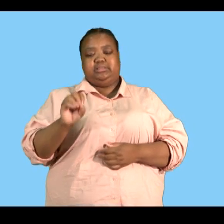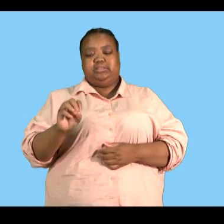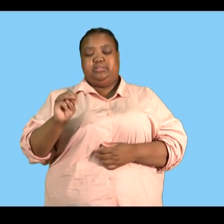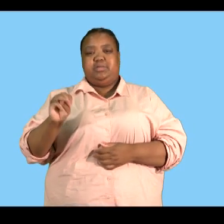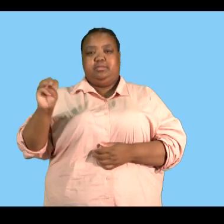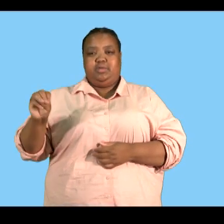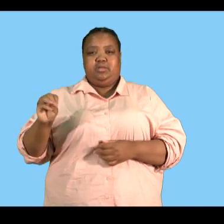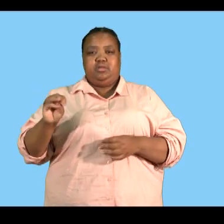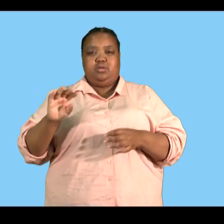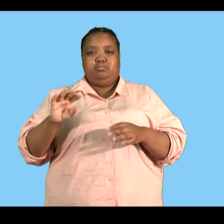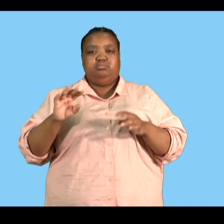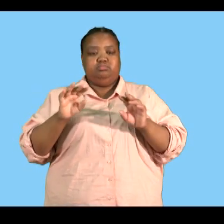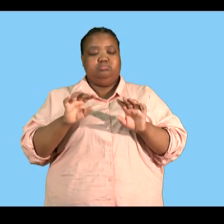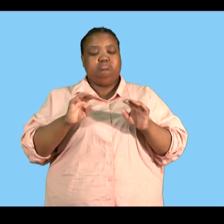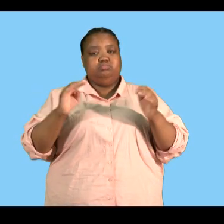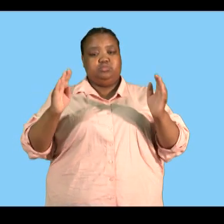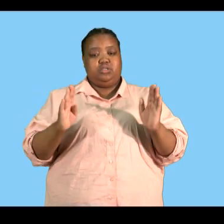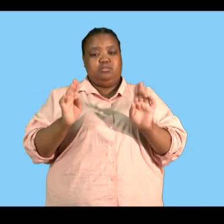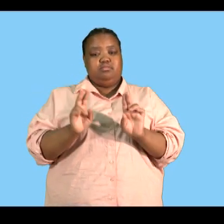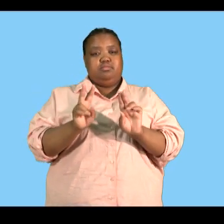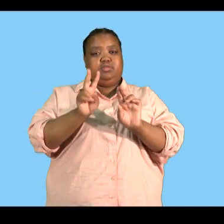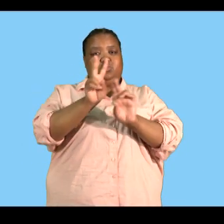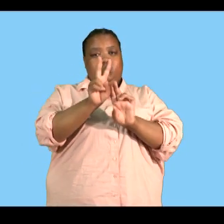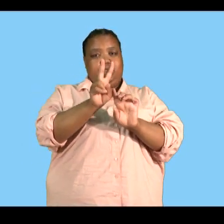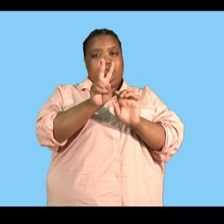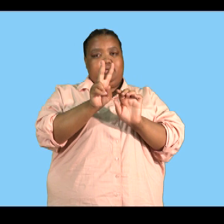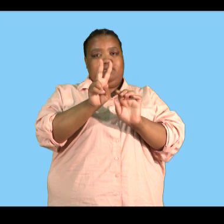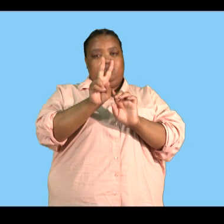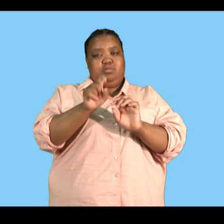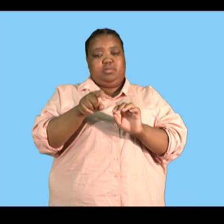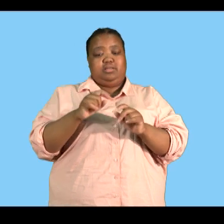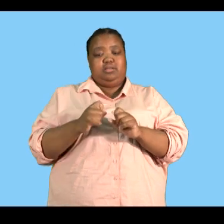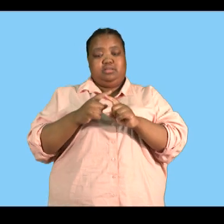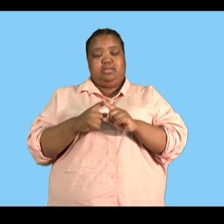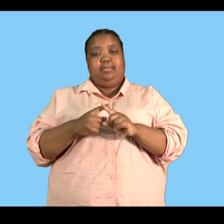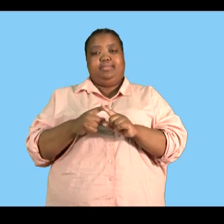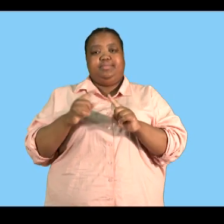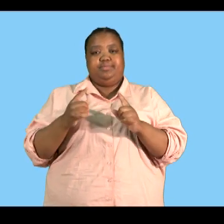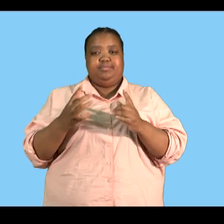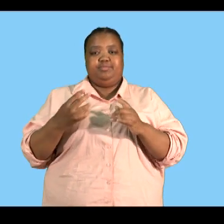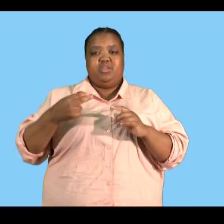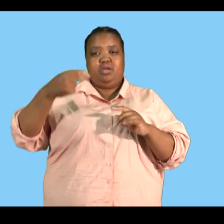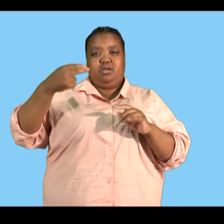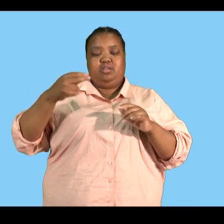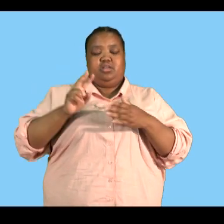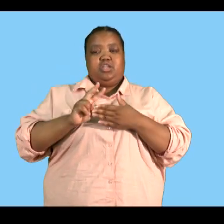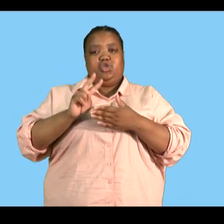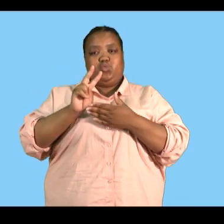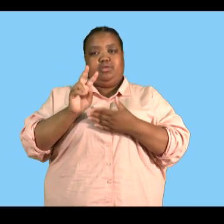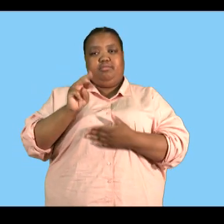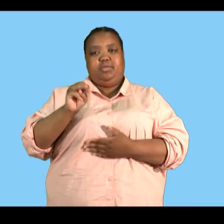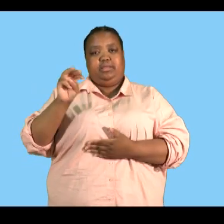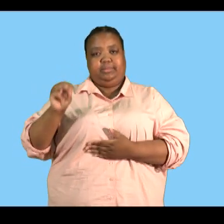160 millimeters all squared, multiplied by our height, of which is